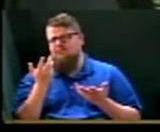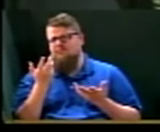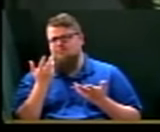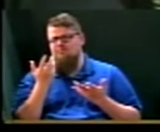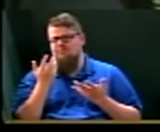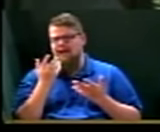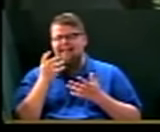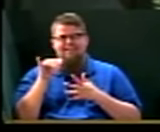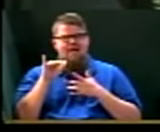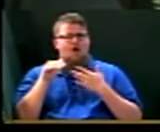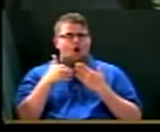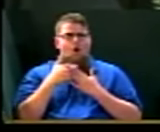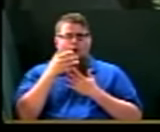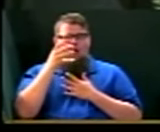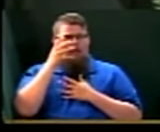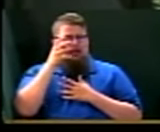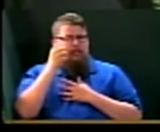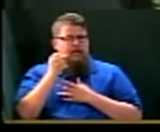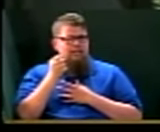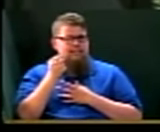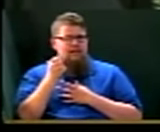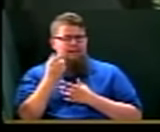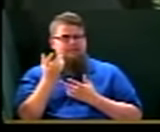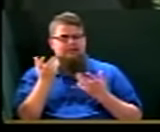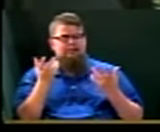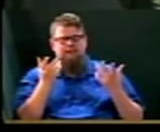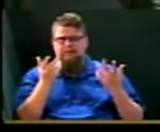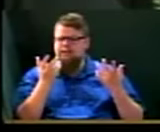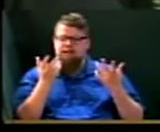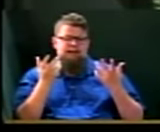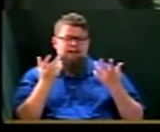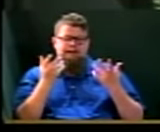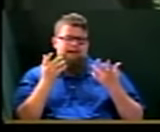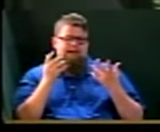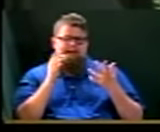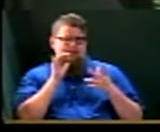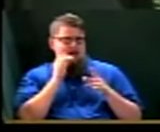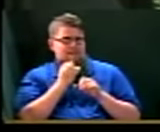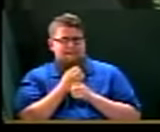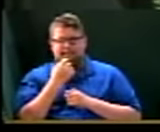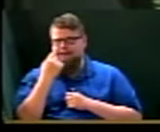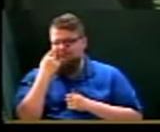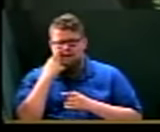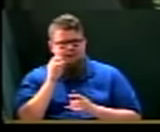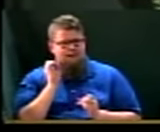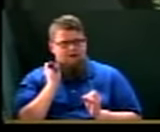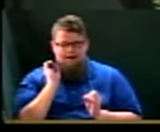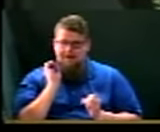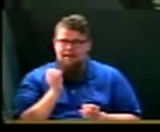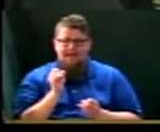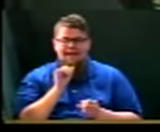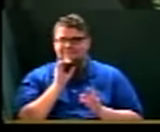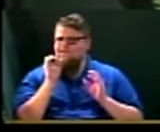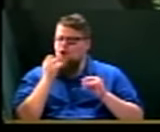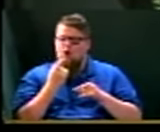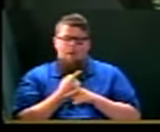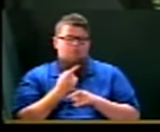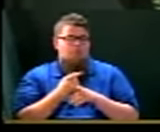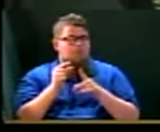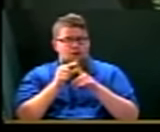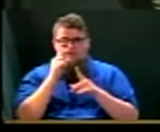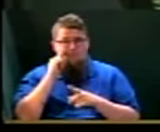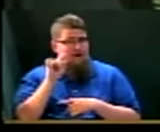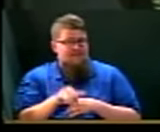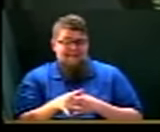the whole concept is beyond reasonable. I have no appropriate words for this because